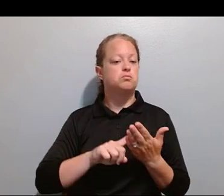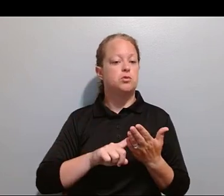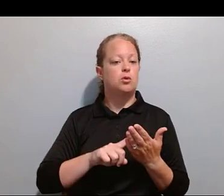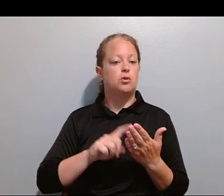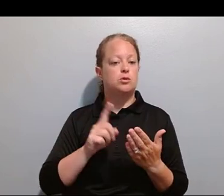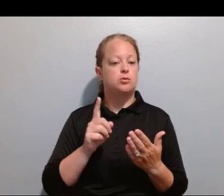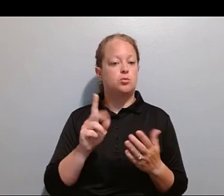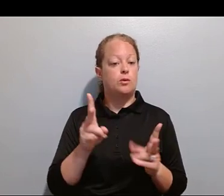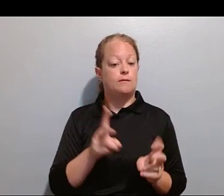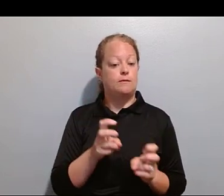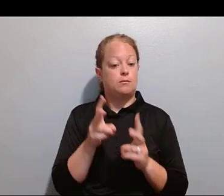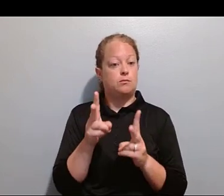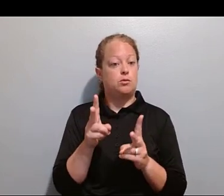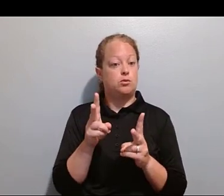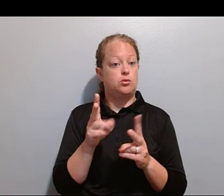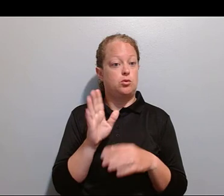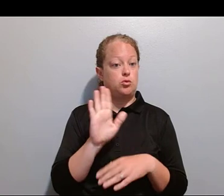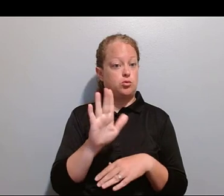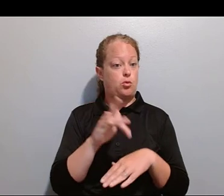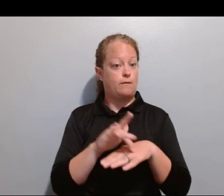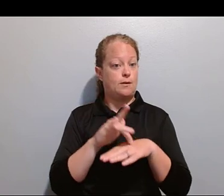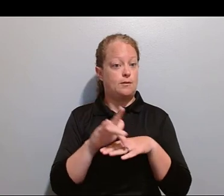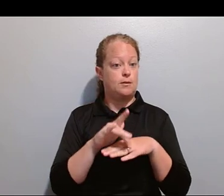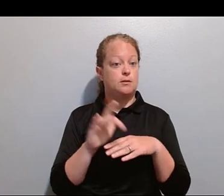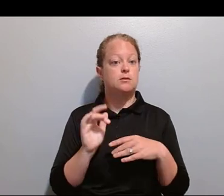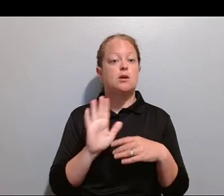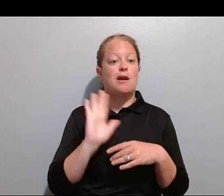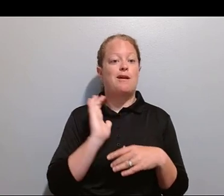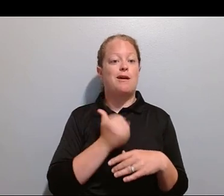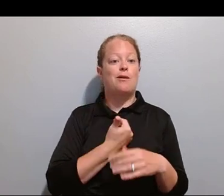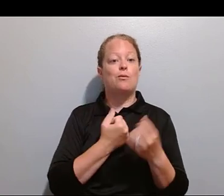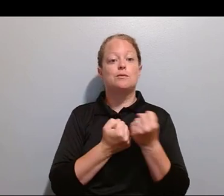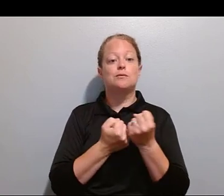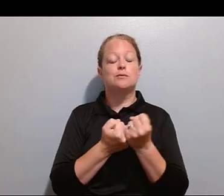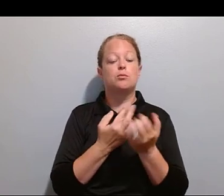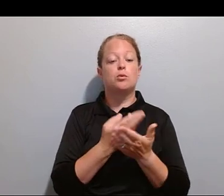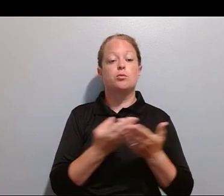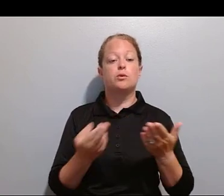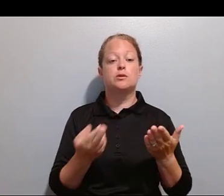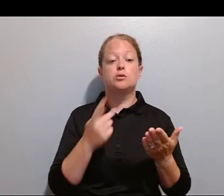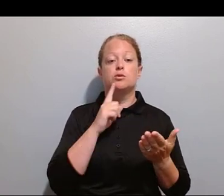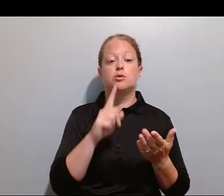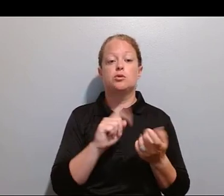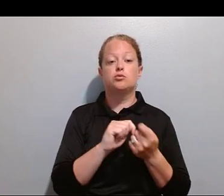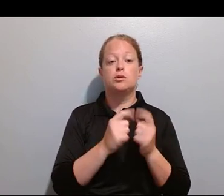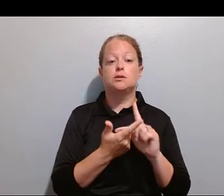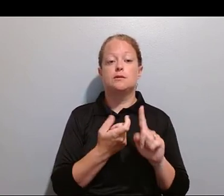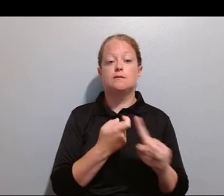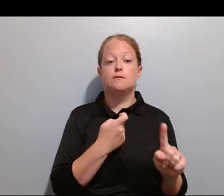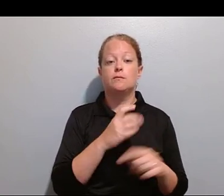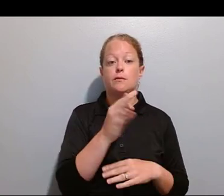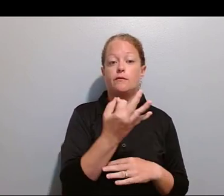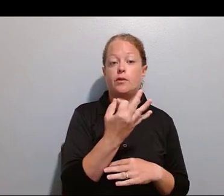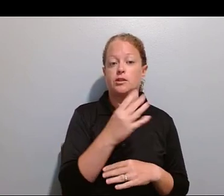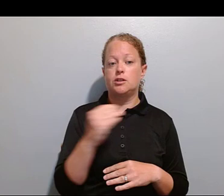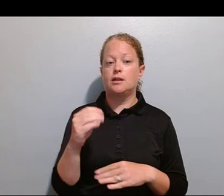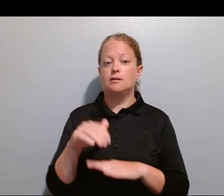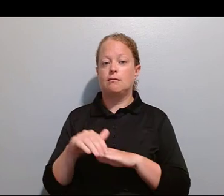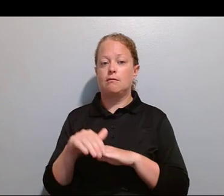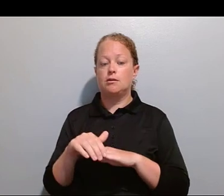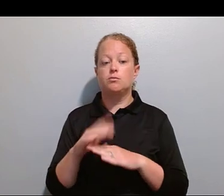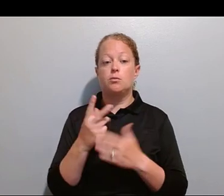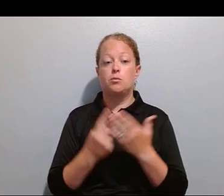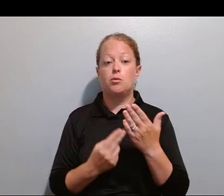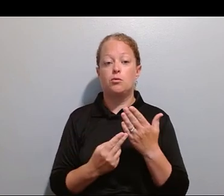your availability support resources in French and in English, which will allow you to discuss the content which